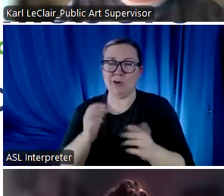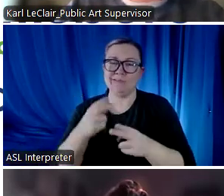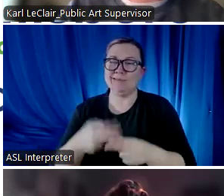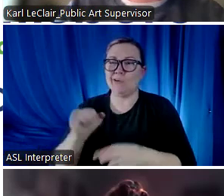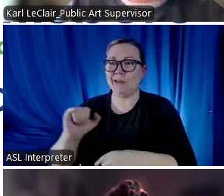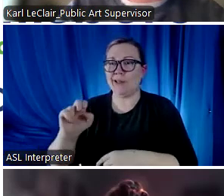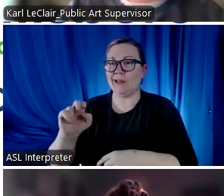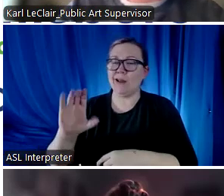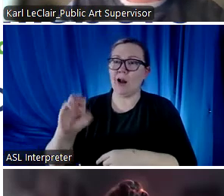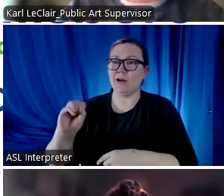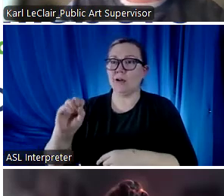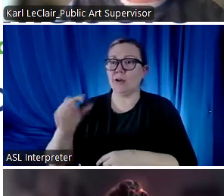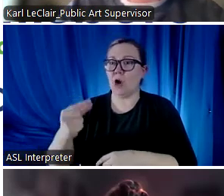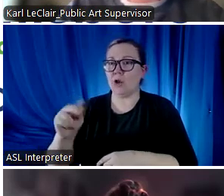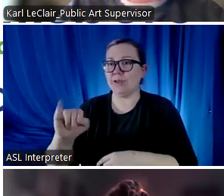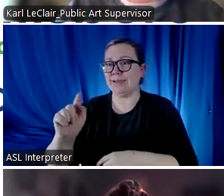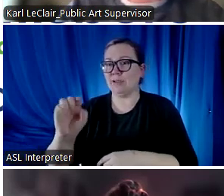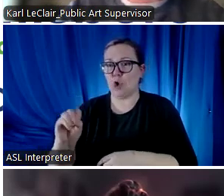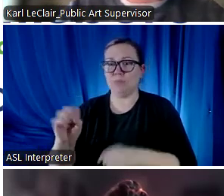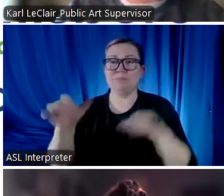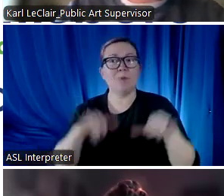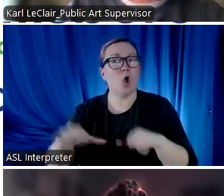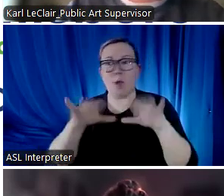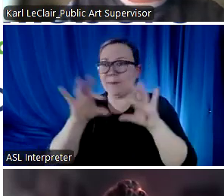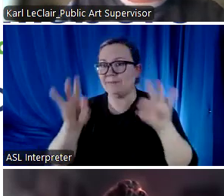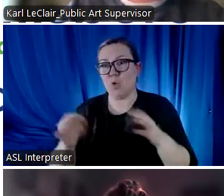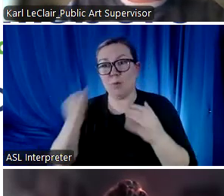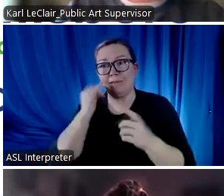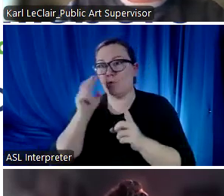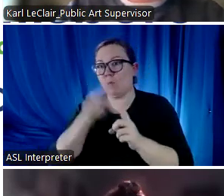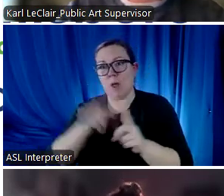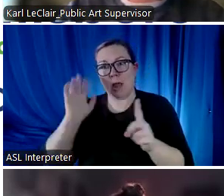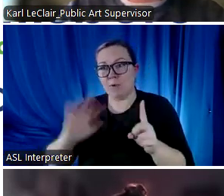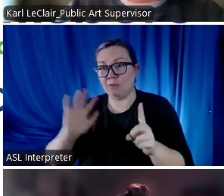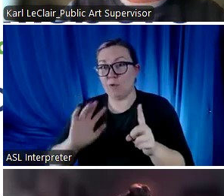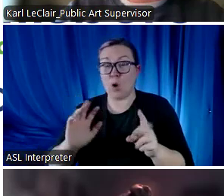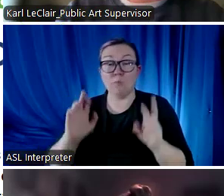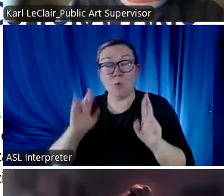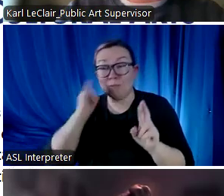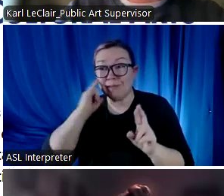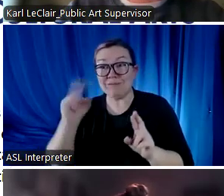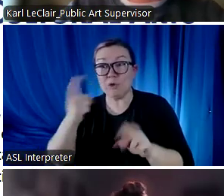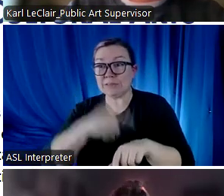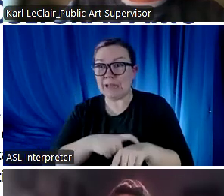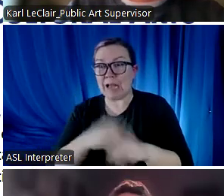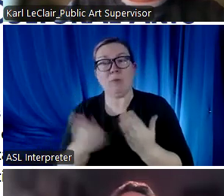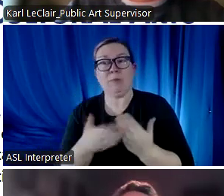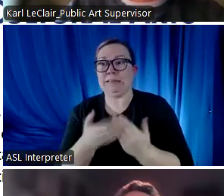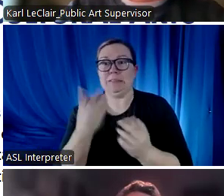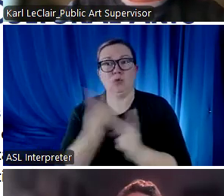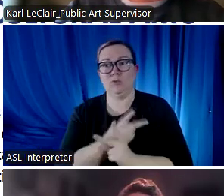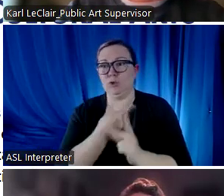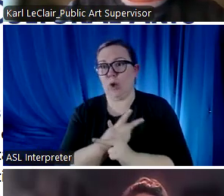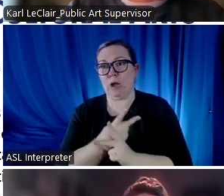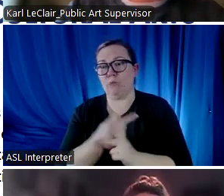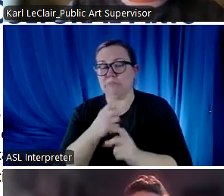opportunities. If you applied for our projects before, you're probably familiar with it. If not, hopefully it's a pretty easy to navigate